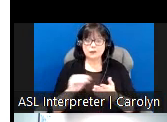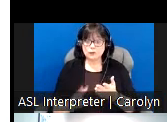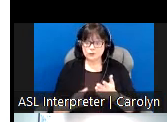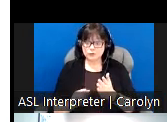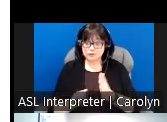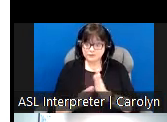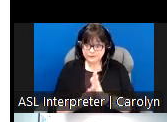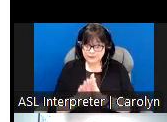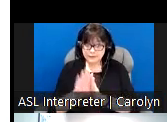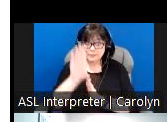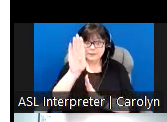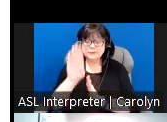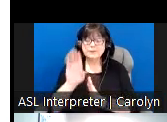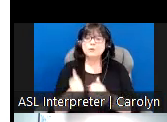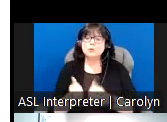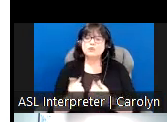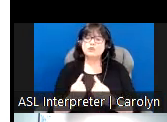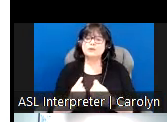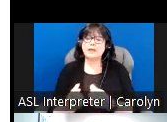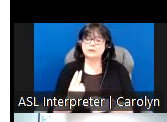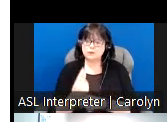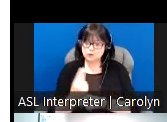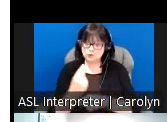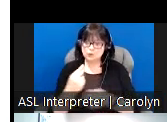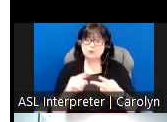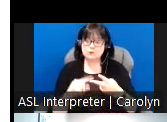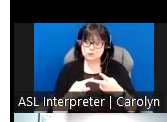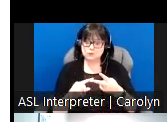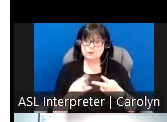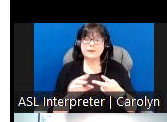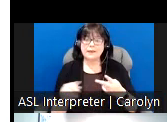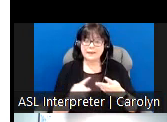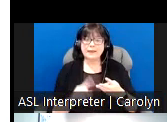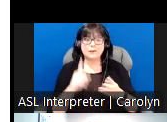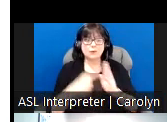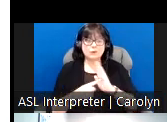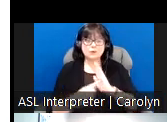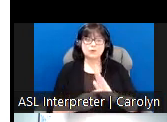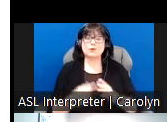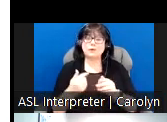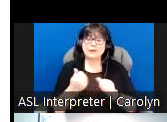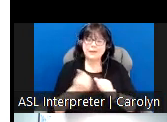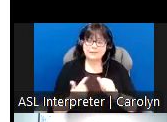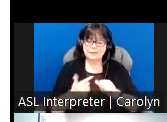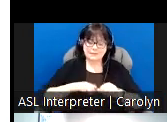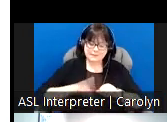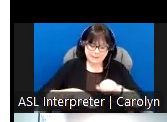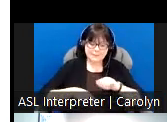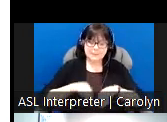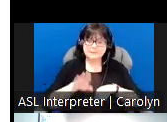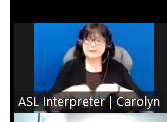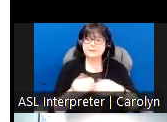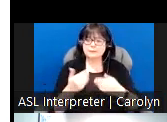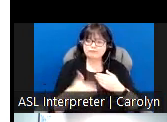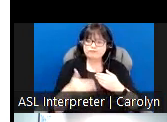that I've highlighted will show a practitioner the step-by-step that is involved in selecting a task and